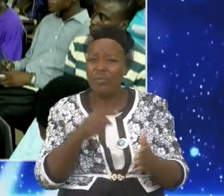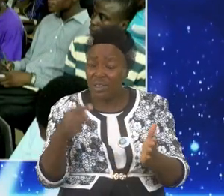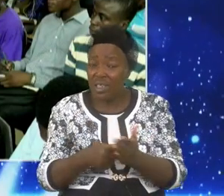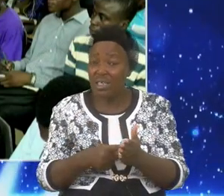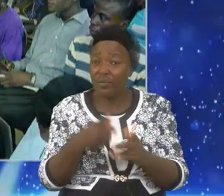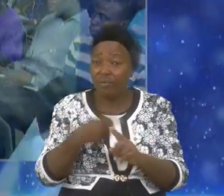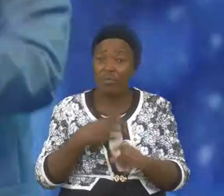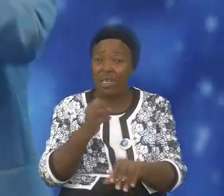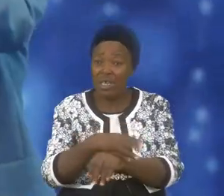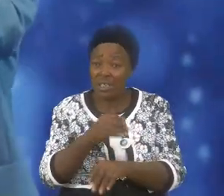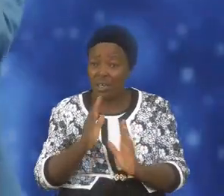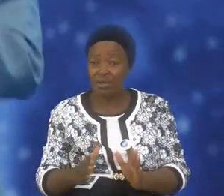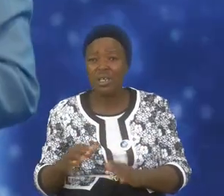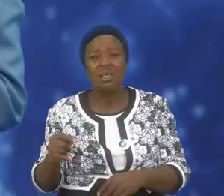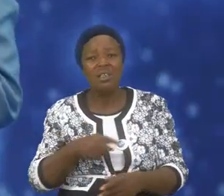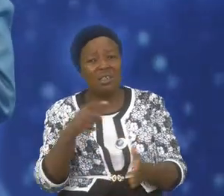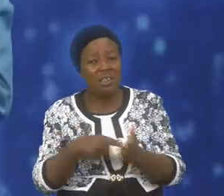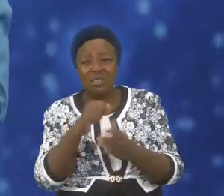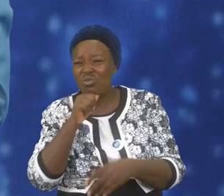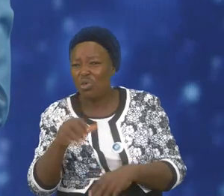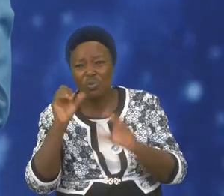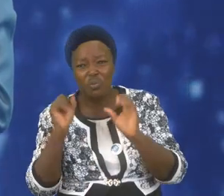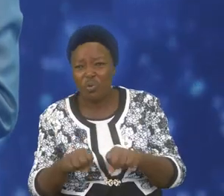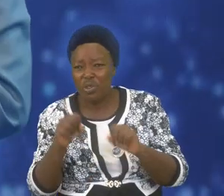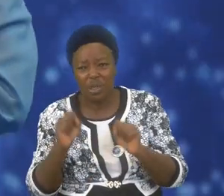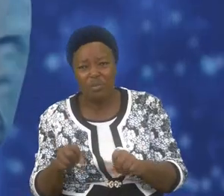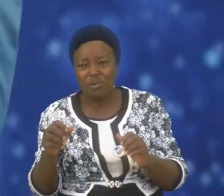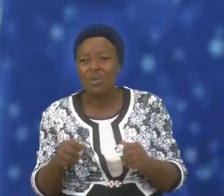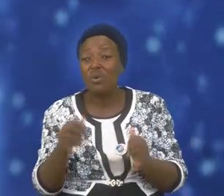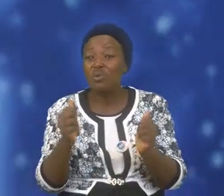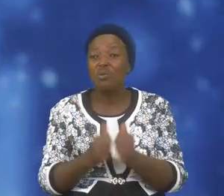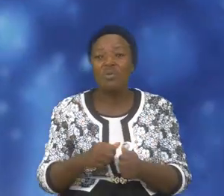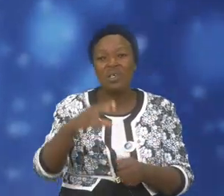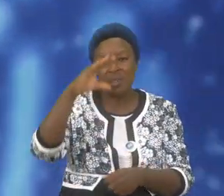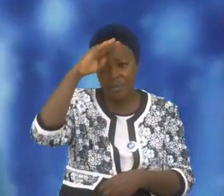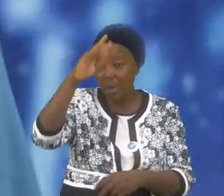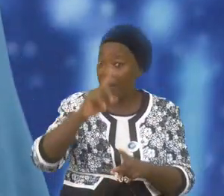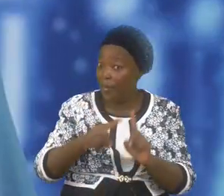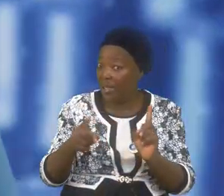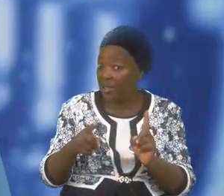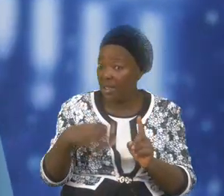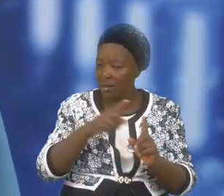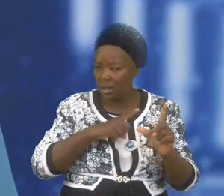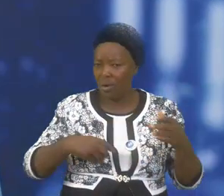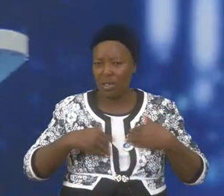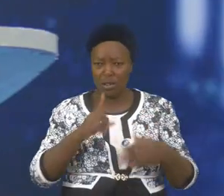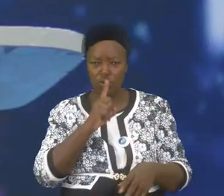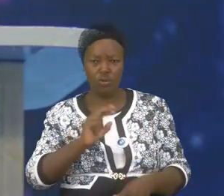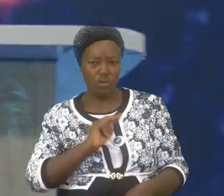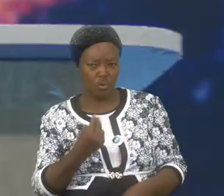with men. But the Lord has assured us the things which